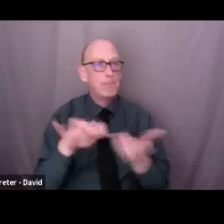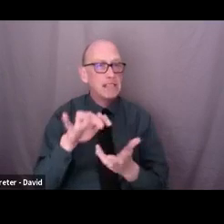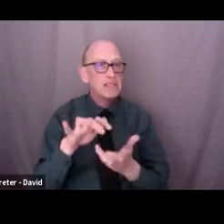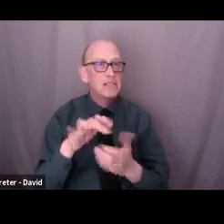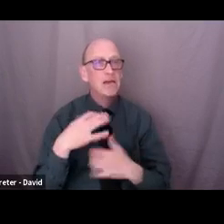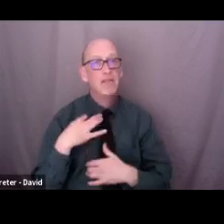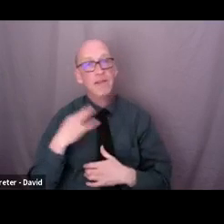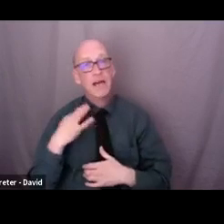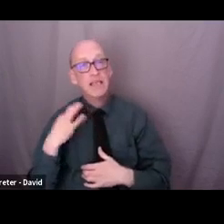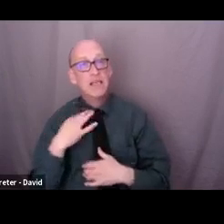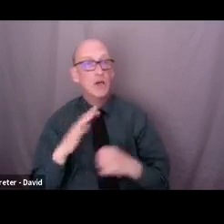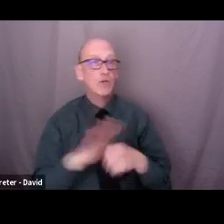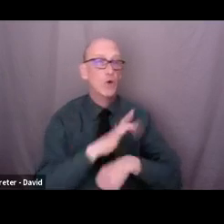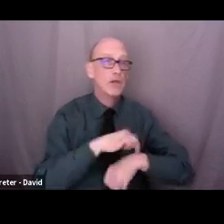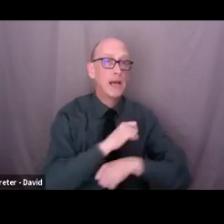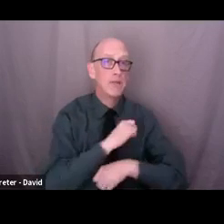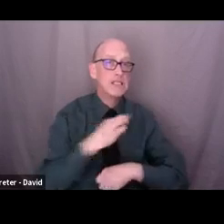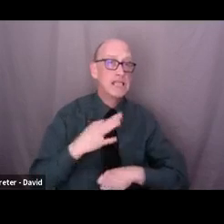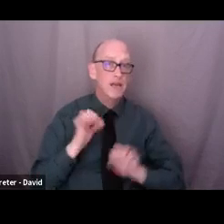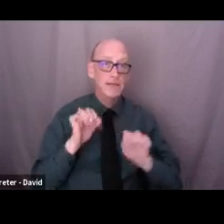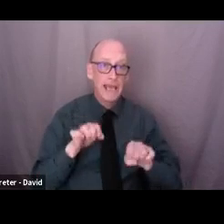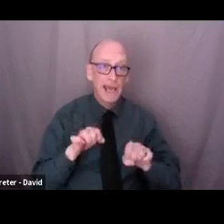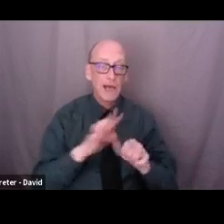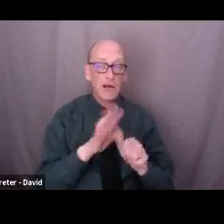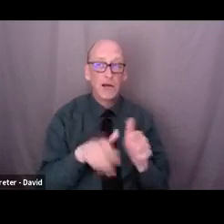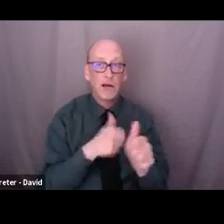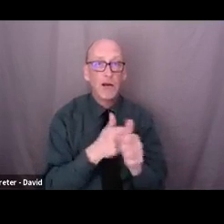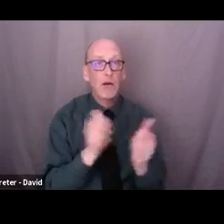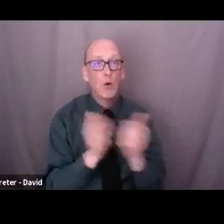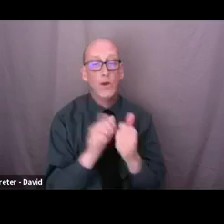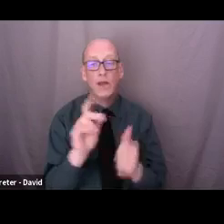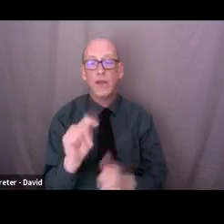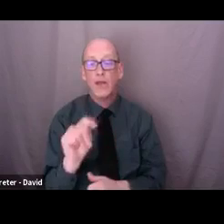volunteer and full-time staff to actually follow up on tracing.